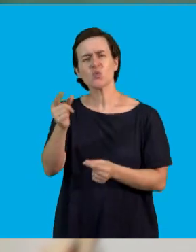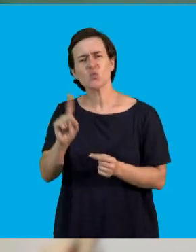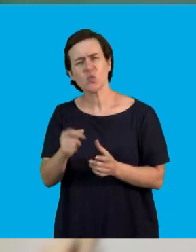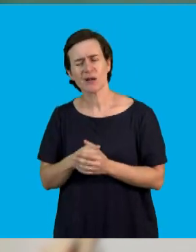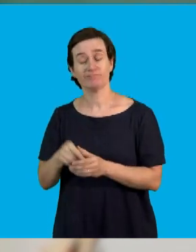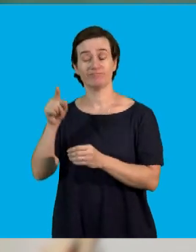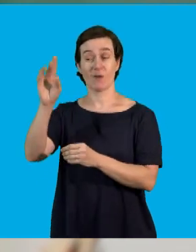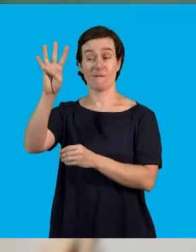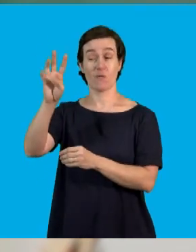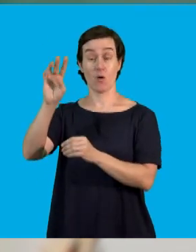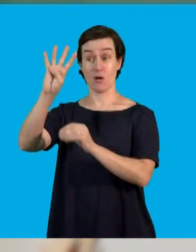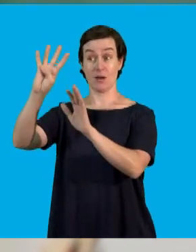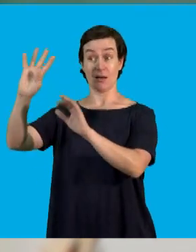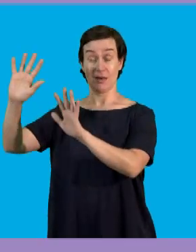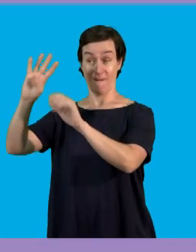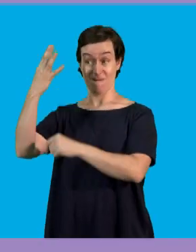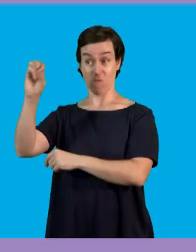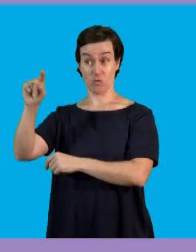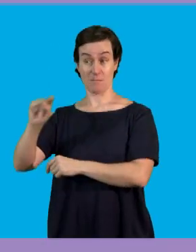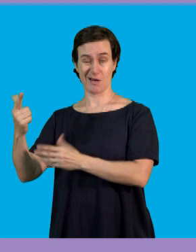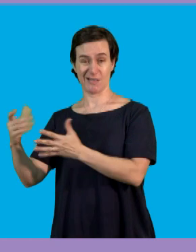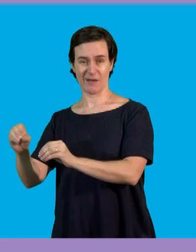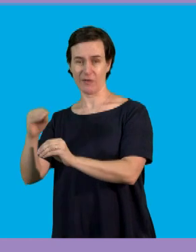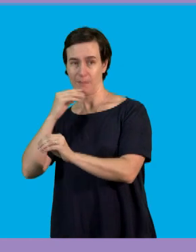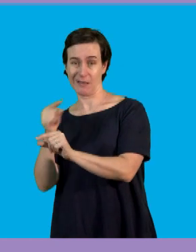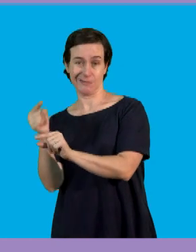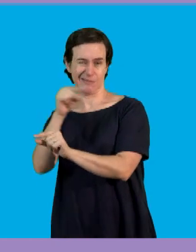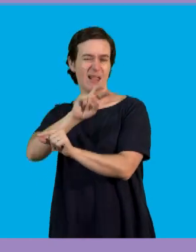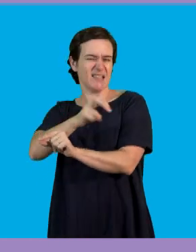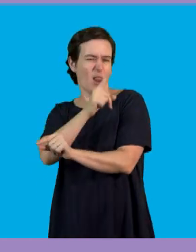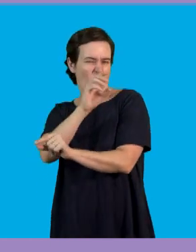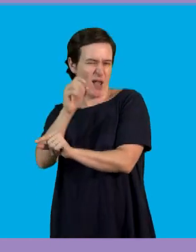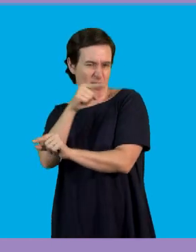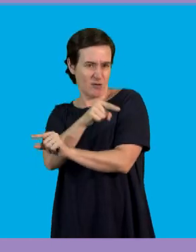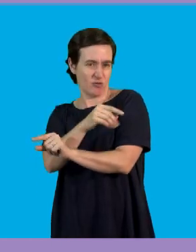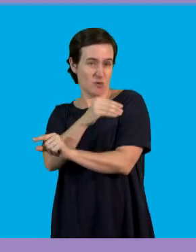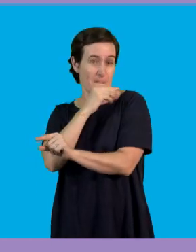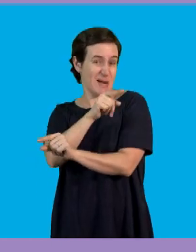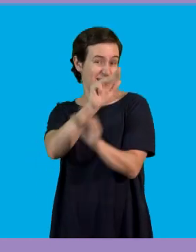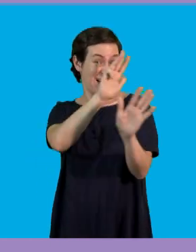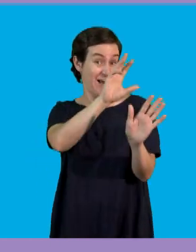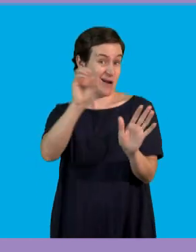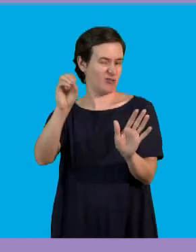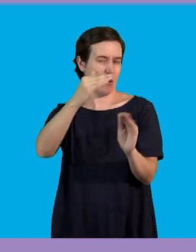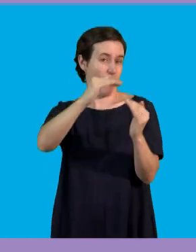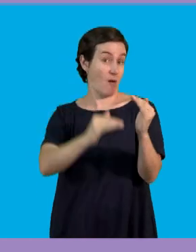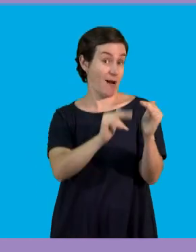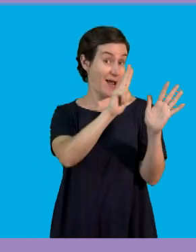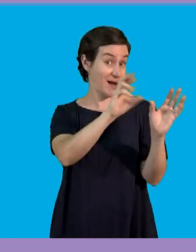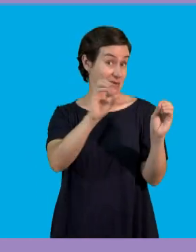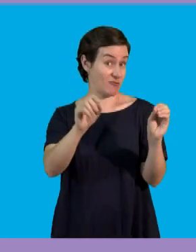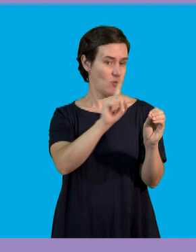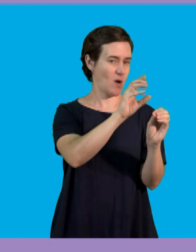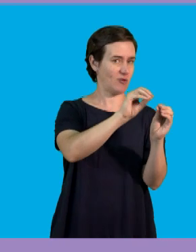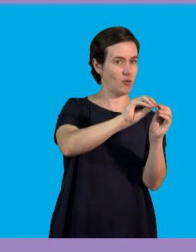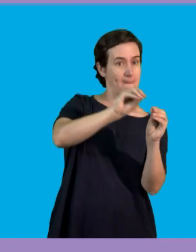the next column and we go and we take 100 in the next column. If I take 100 there, I am leaving that